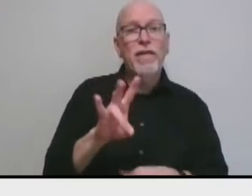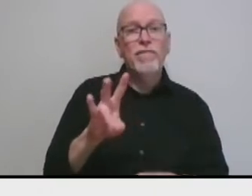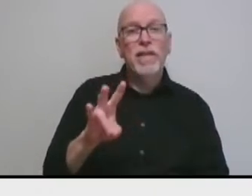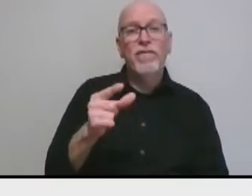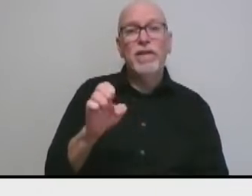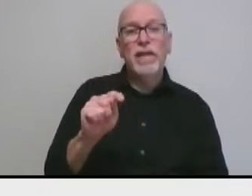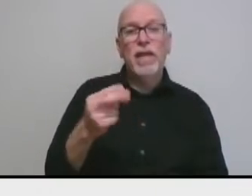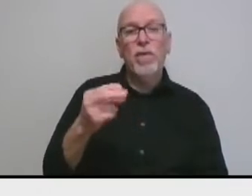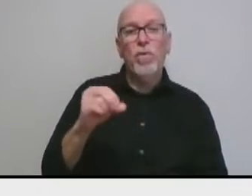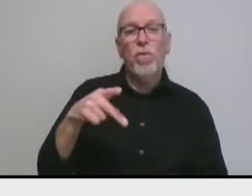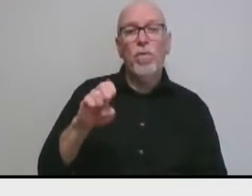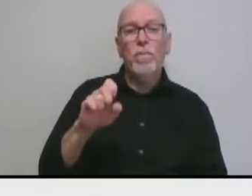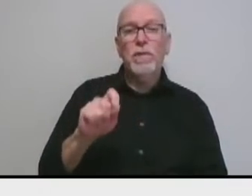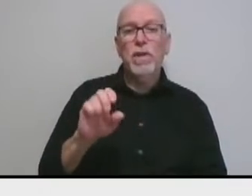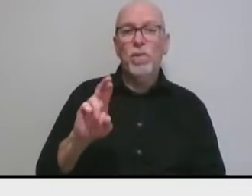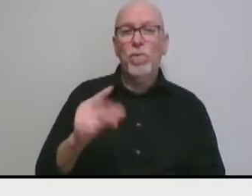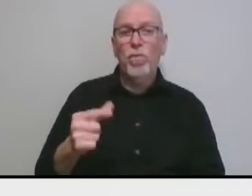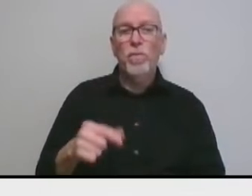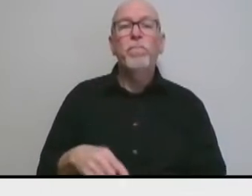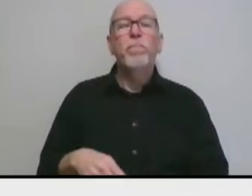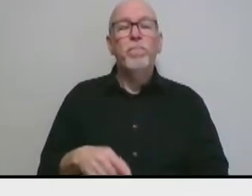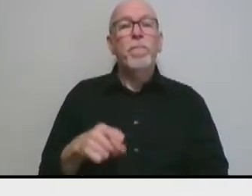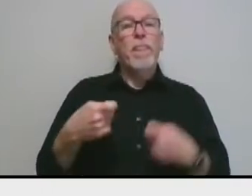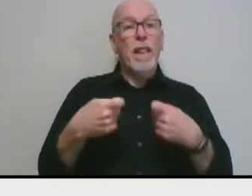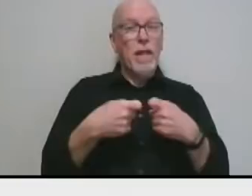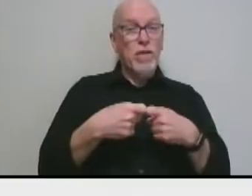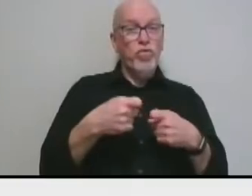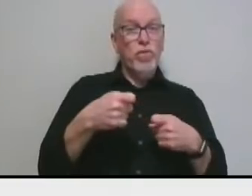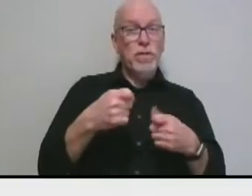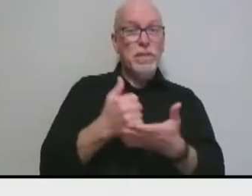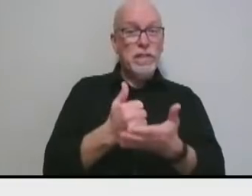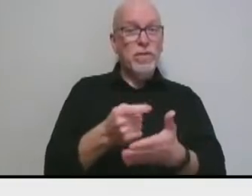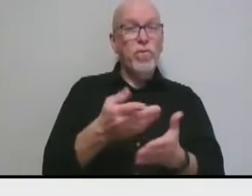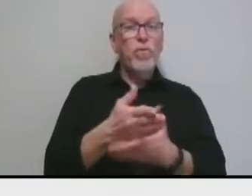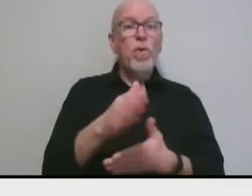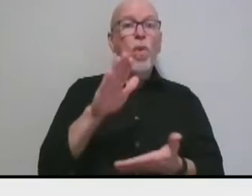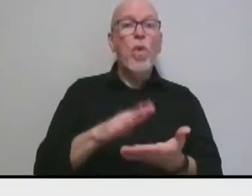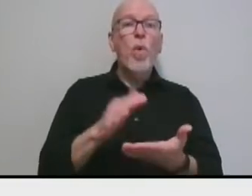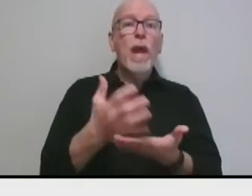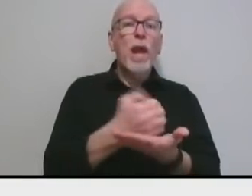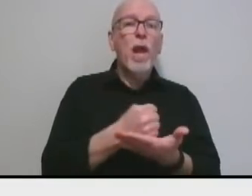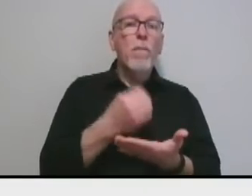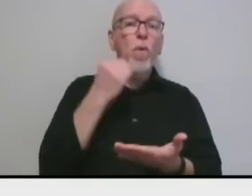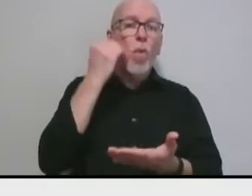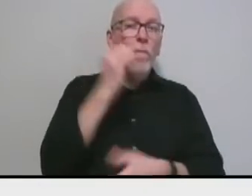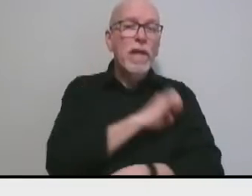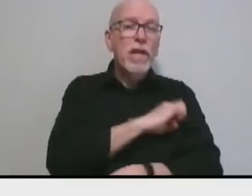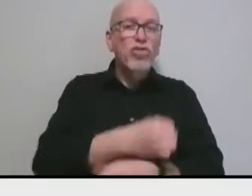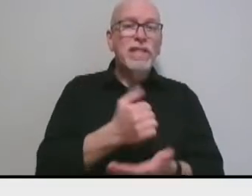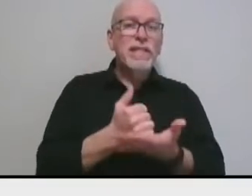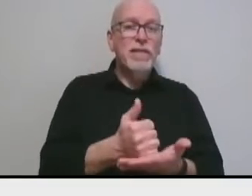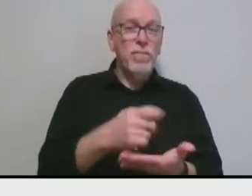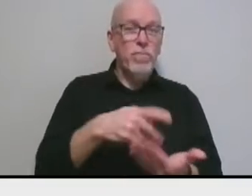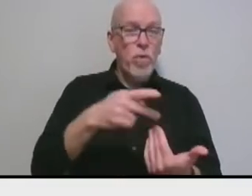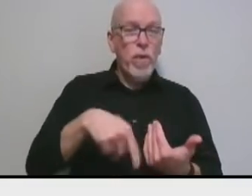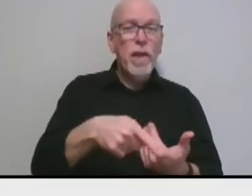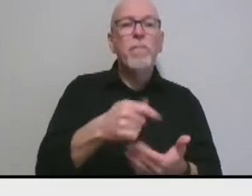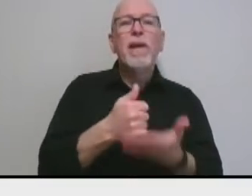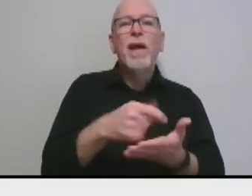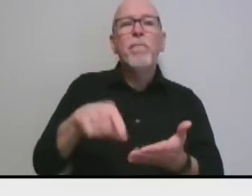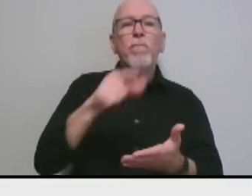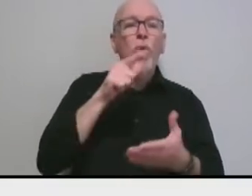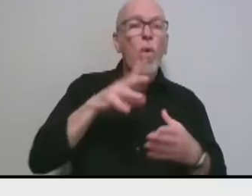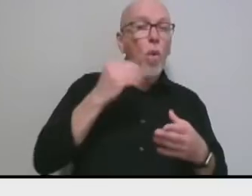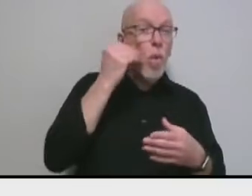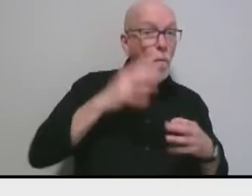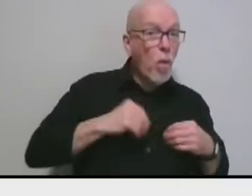877-GET-HOPE.org. Utility assistance is provided by the Low-Income Home Energy Assistance Program, which helps Hoosiers, and homeowners, and